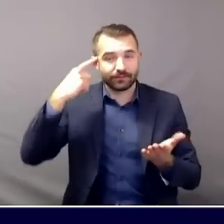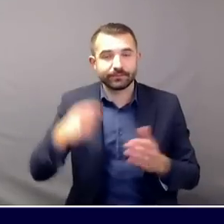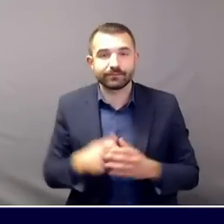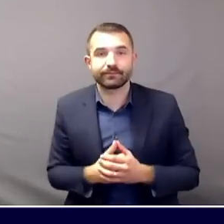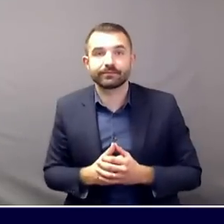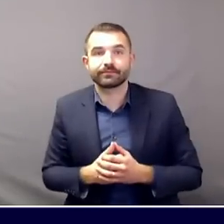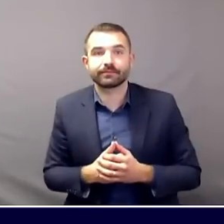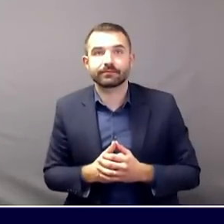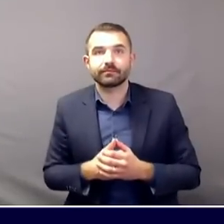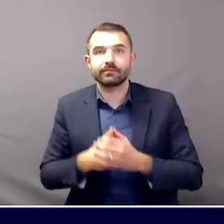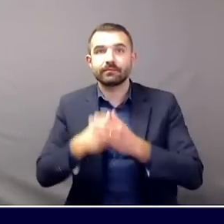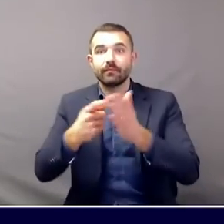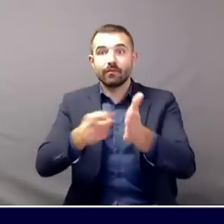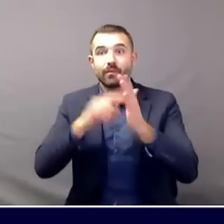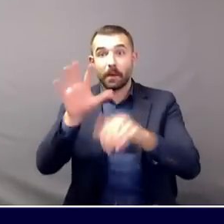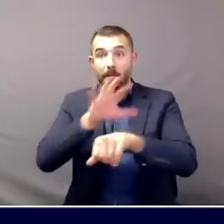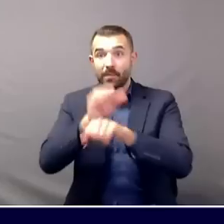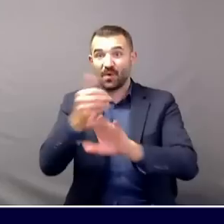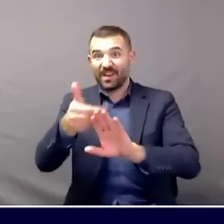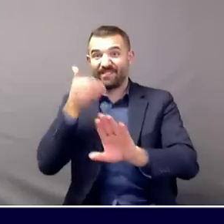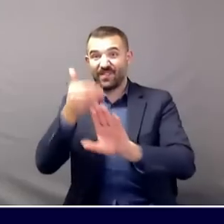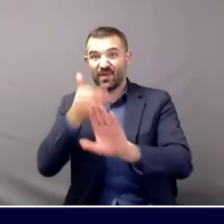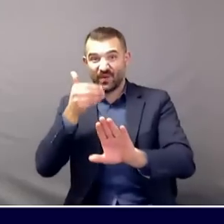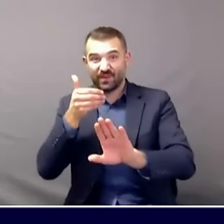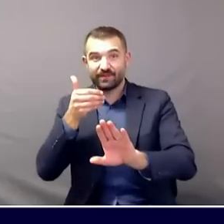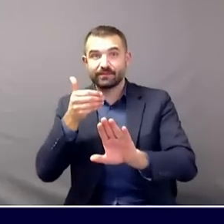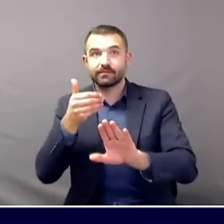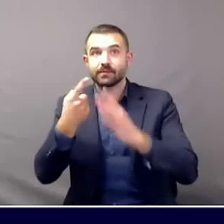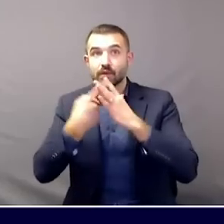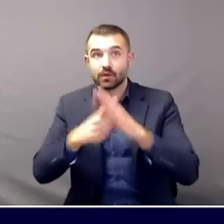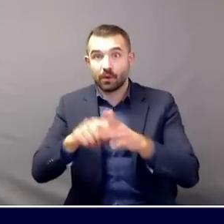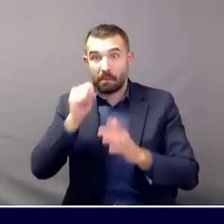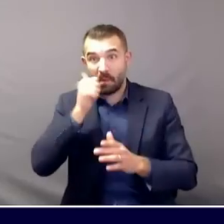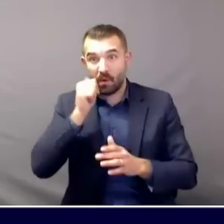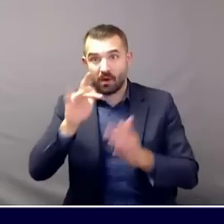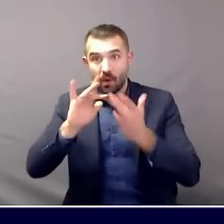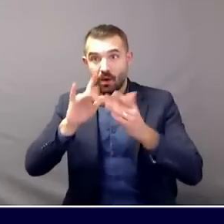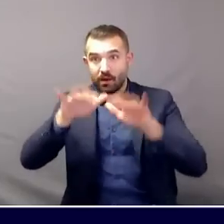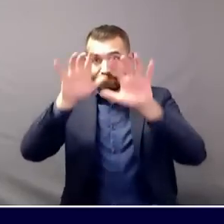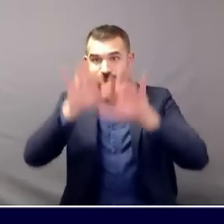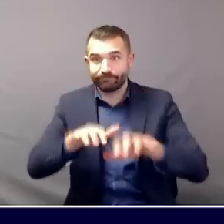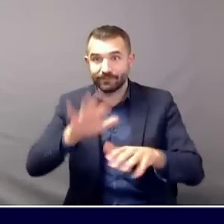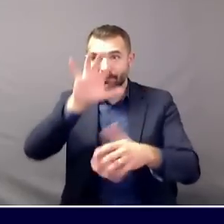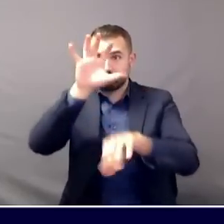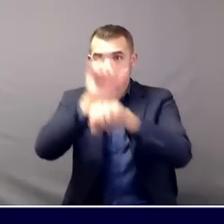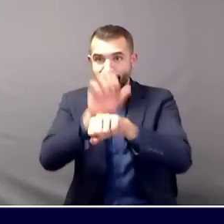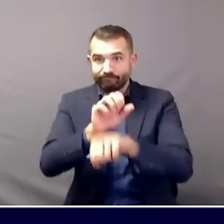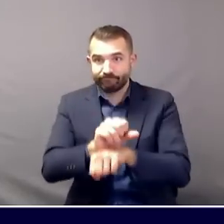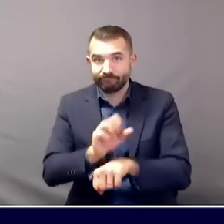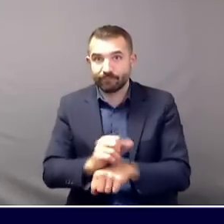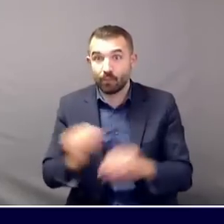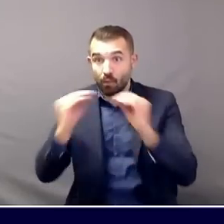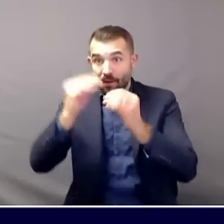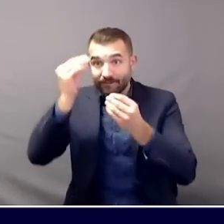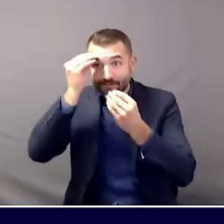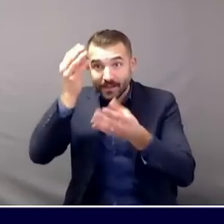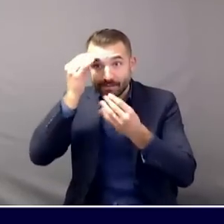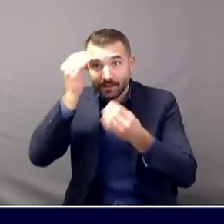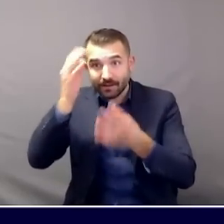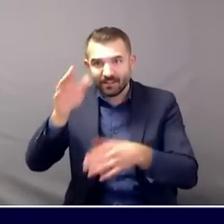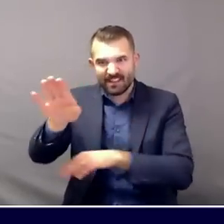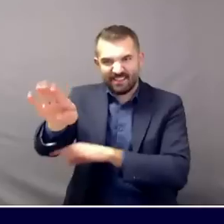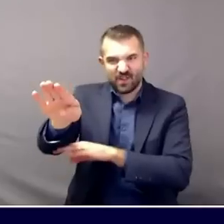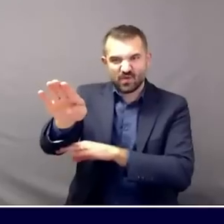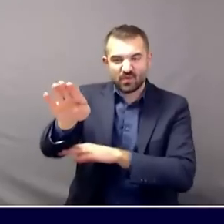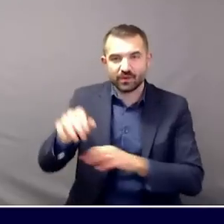required and may be made beginning tomorrow. Additional information on appointments will be available later today on the Keep